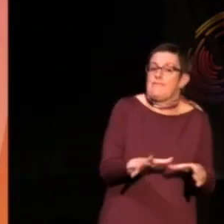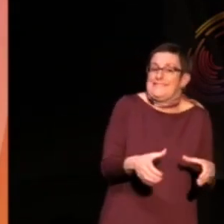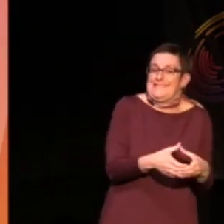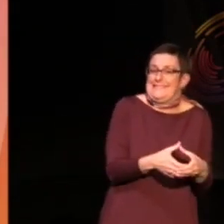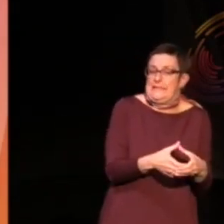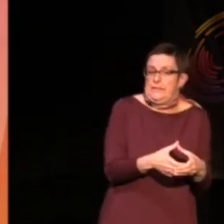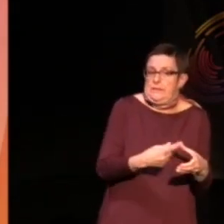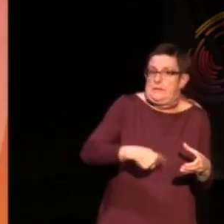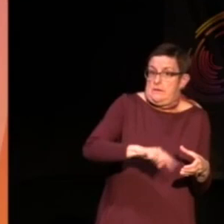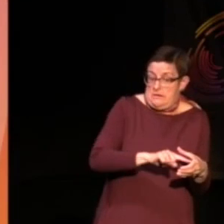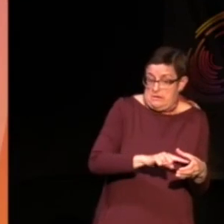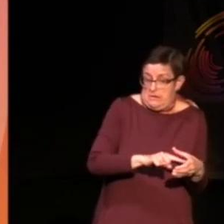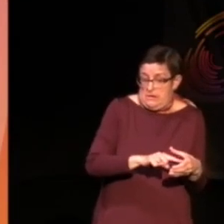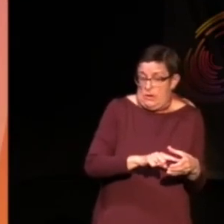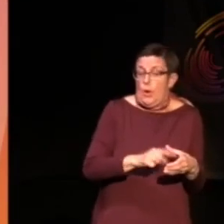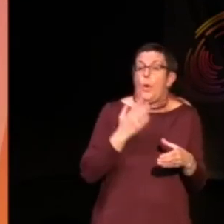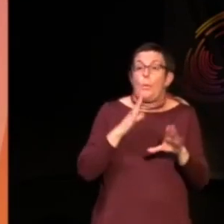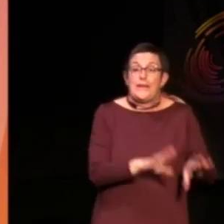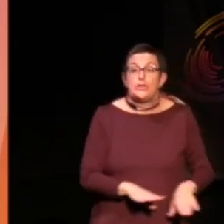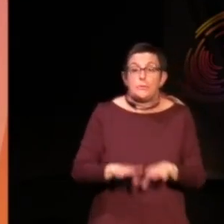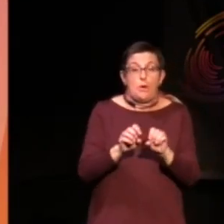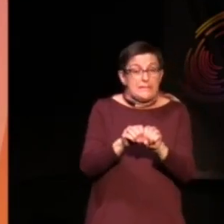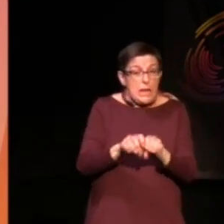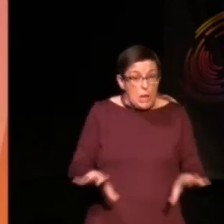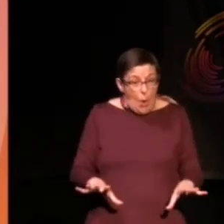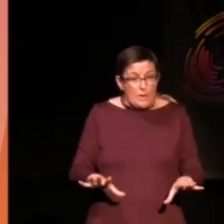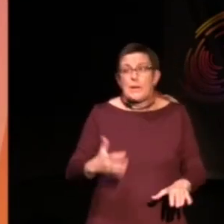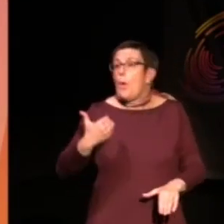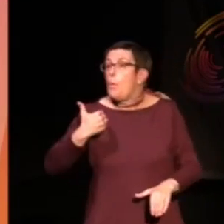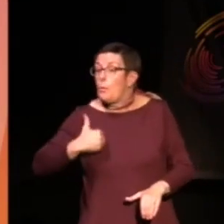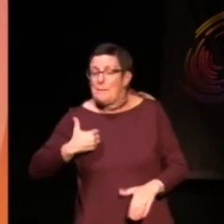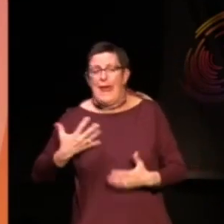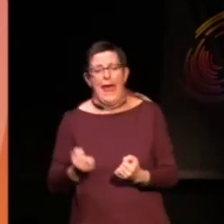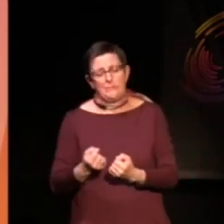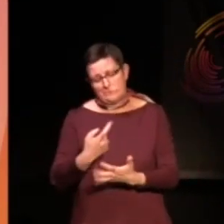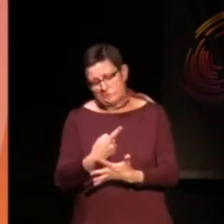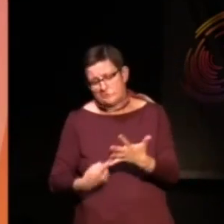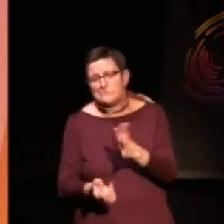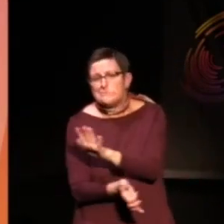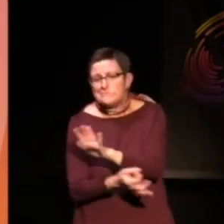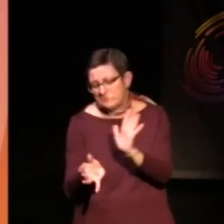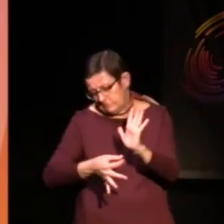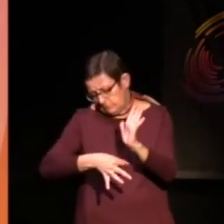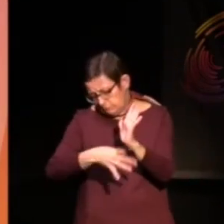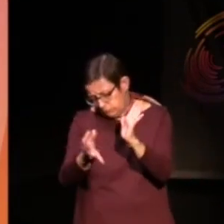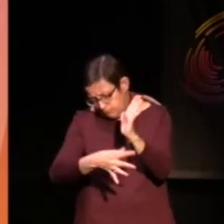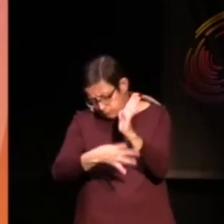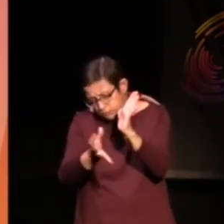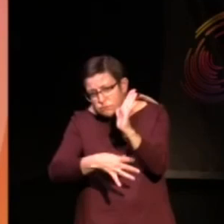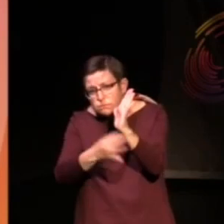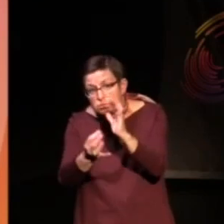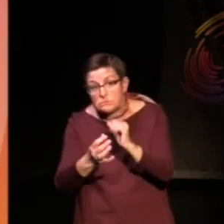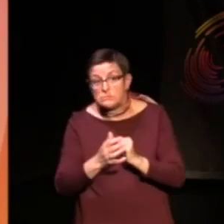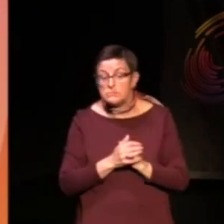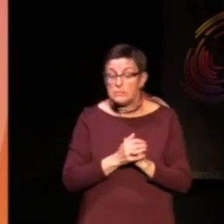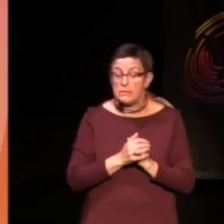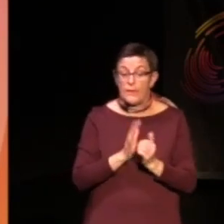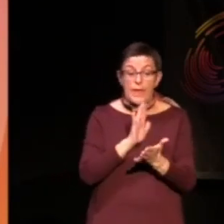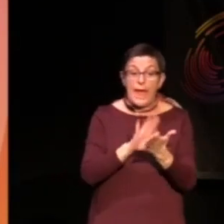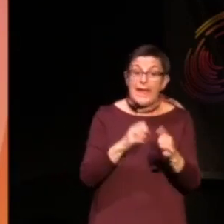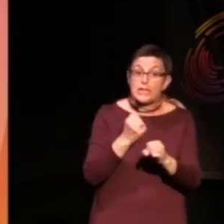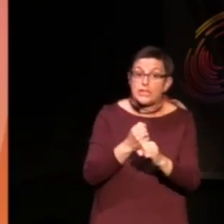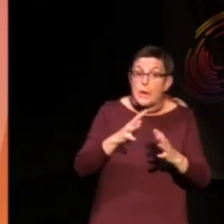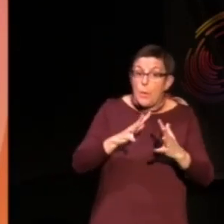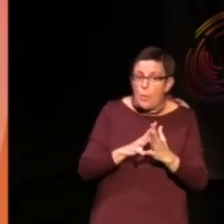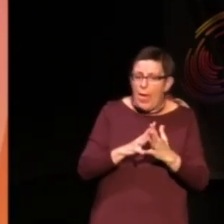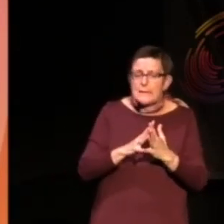to lose when democracy is lost. H.G. Wells believed in a literature of ideas, art